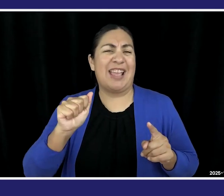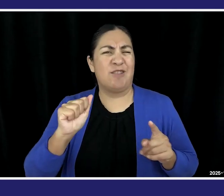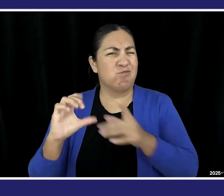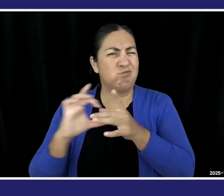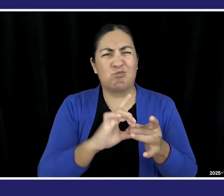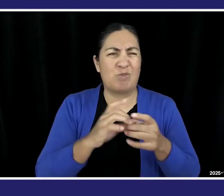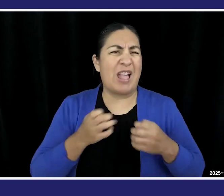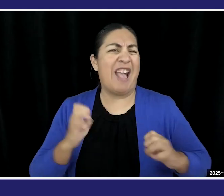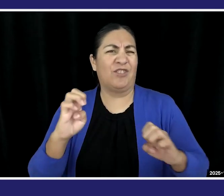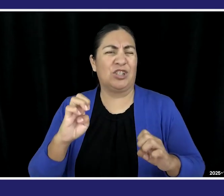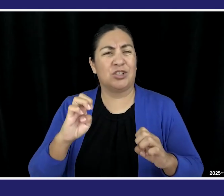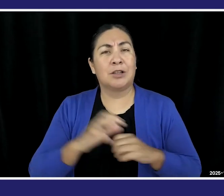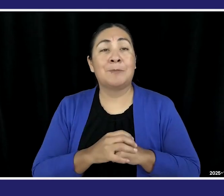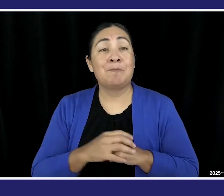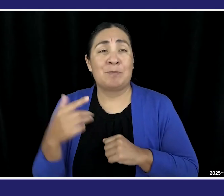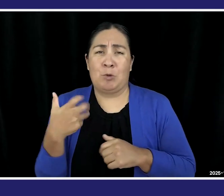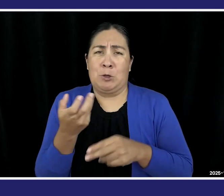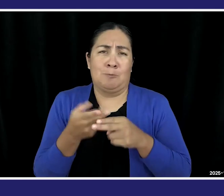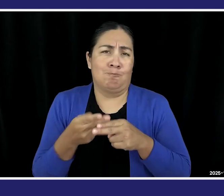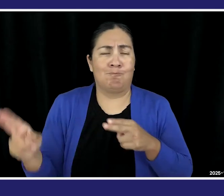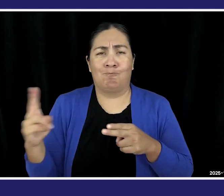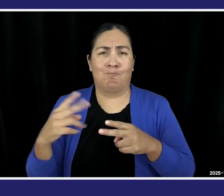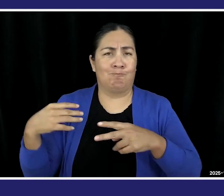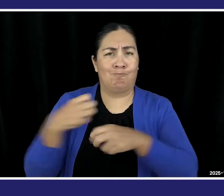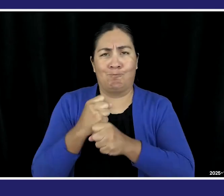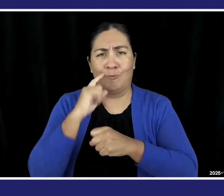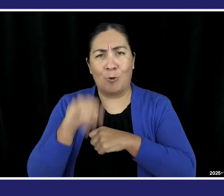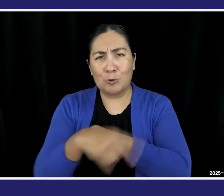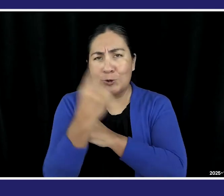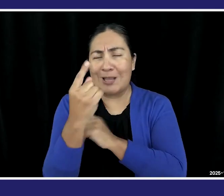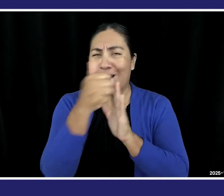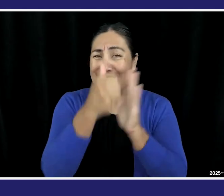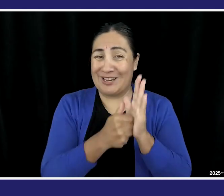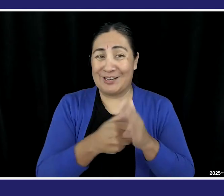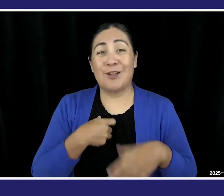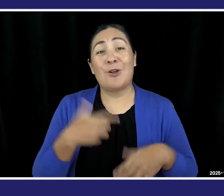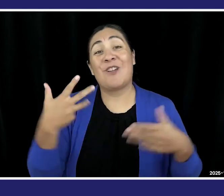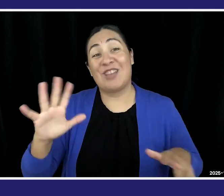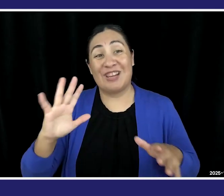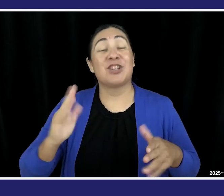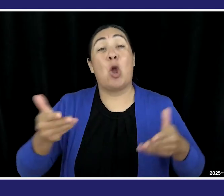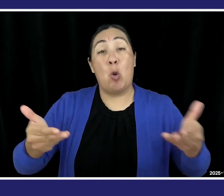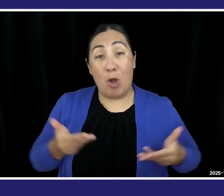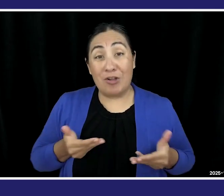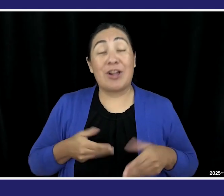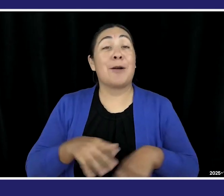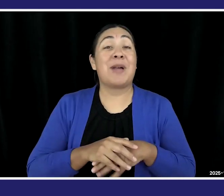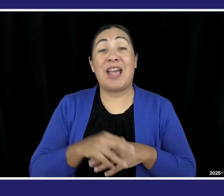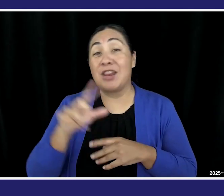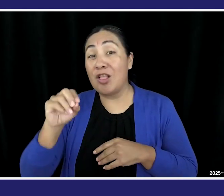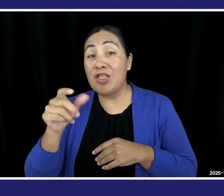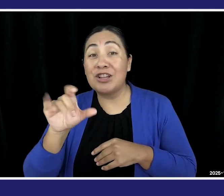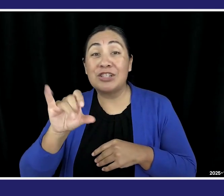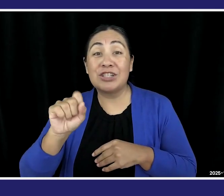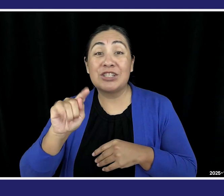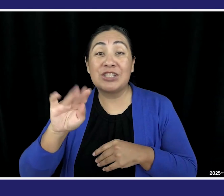overview of the agenda for today. We've covered the welcome and logistics. We will be covering